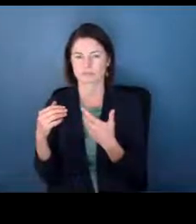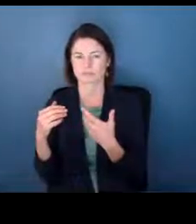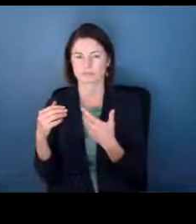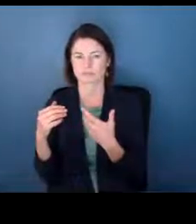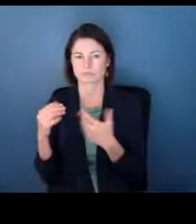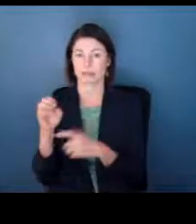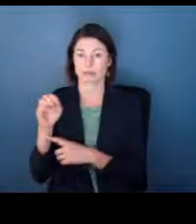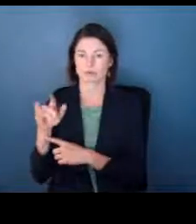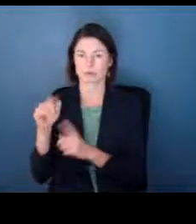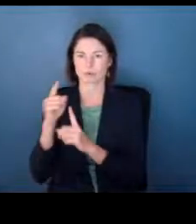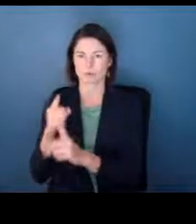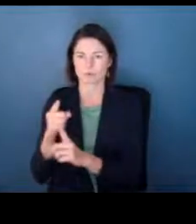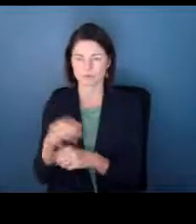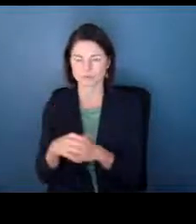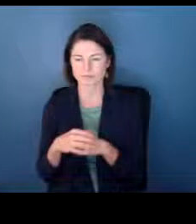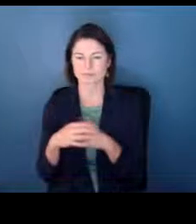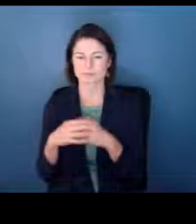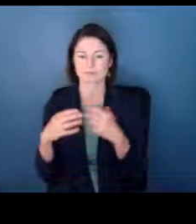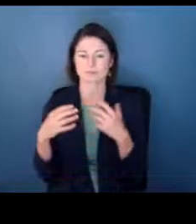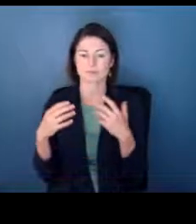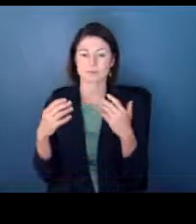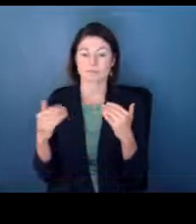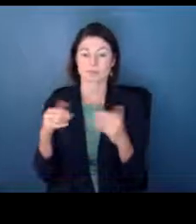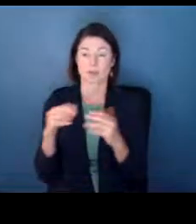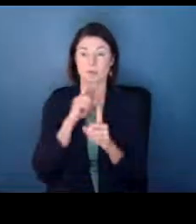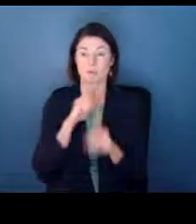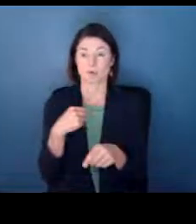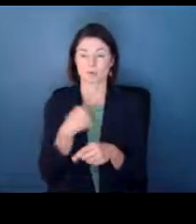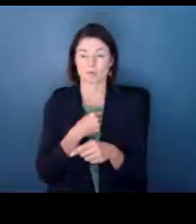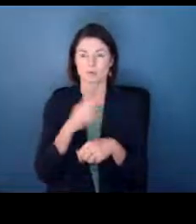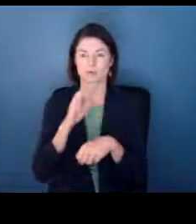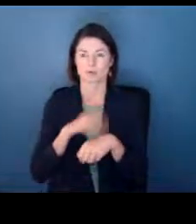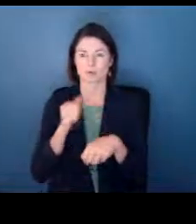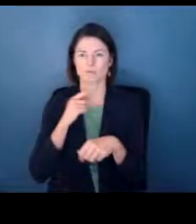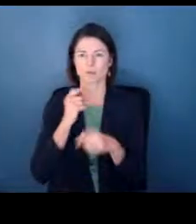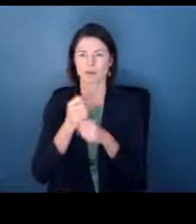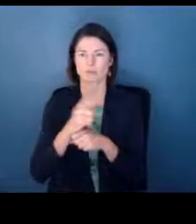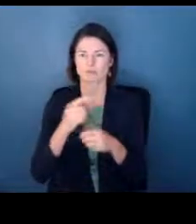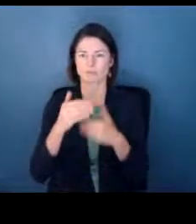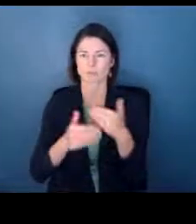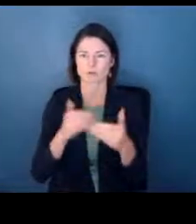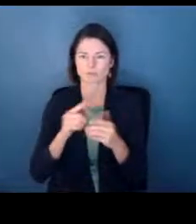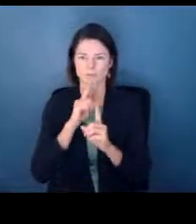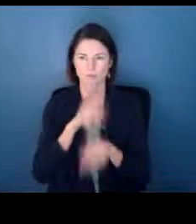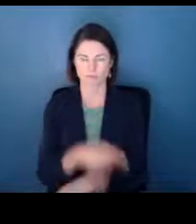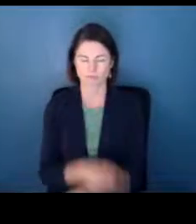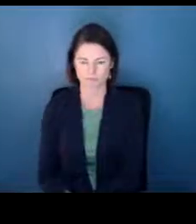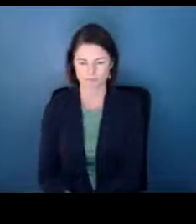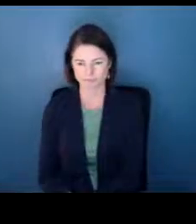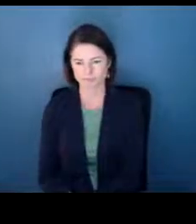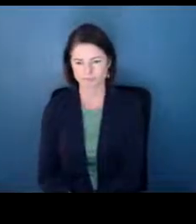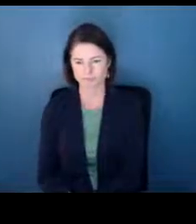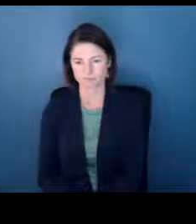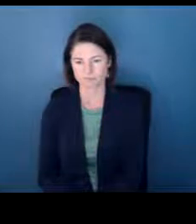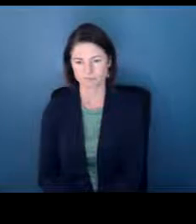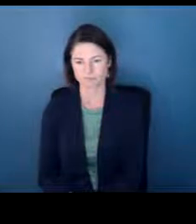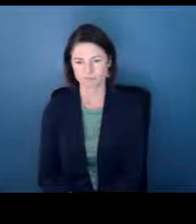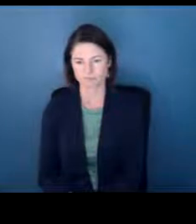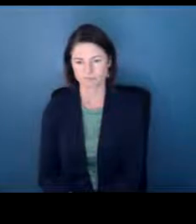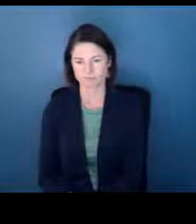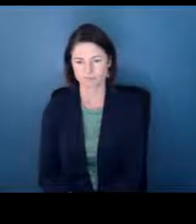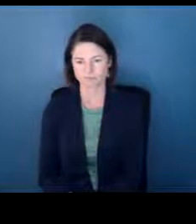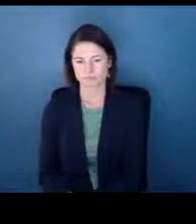In that report, we called for a annual progress report to report out on the progress we're making on